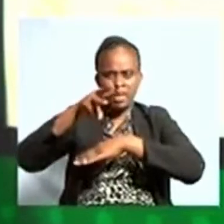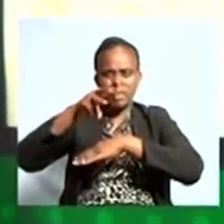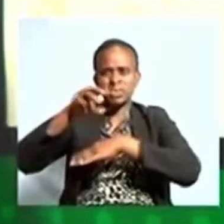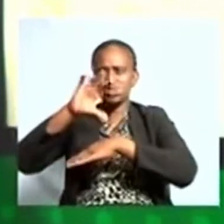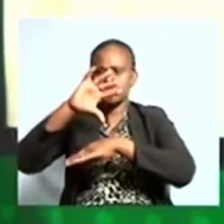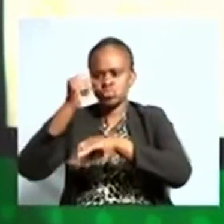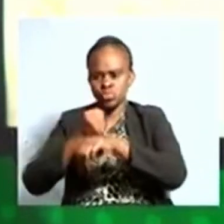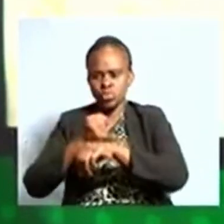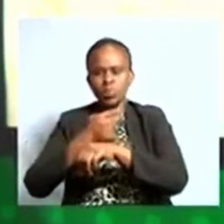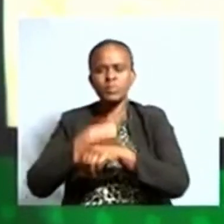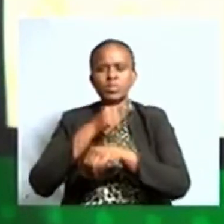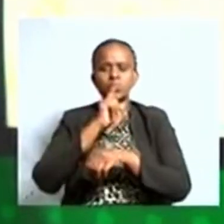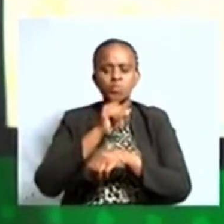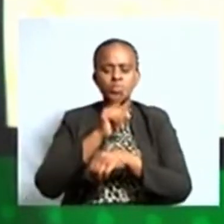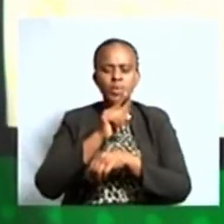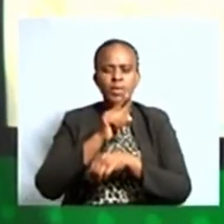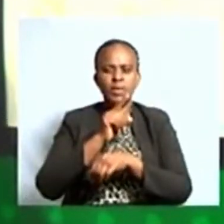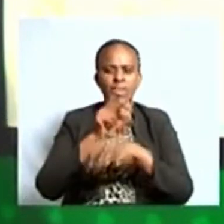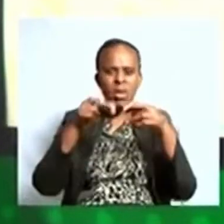sure that the road